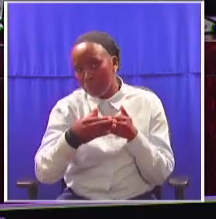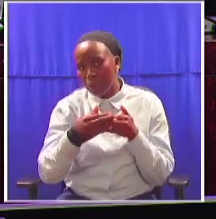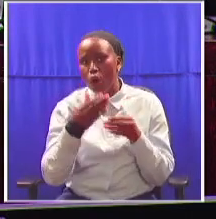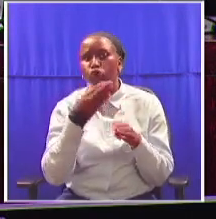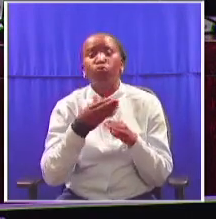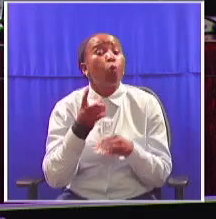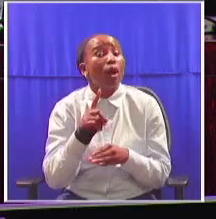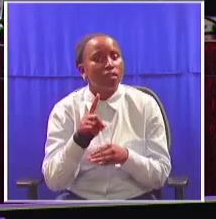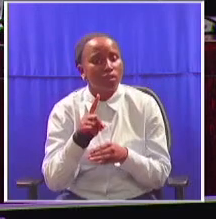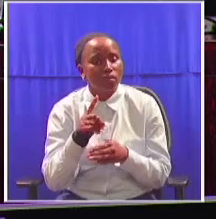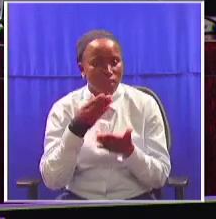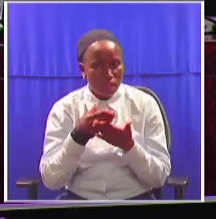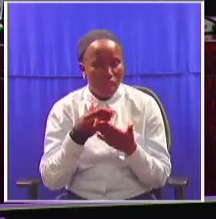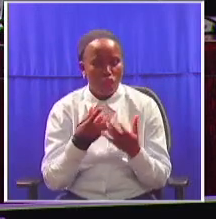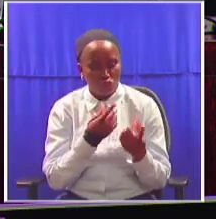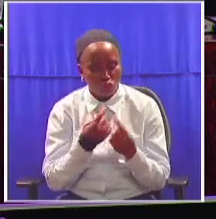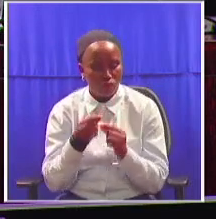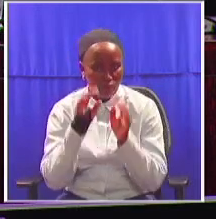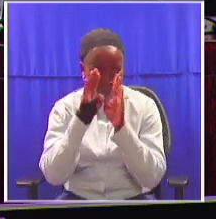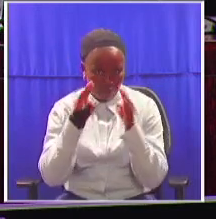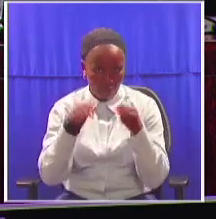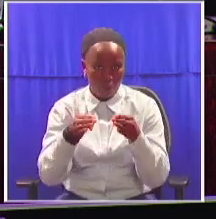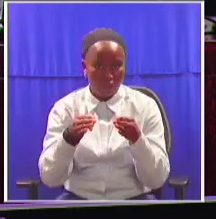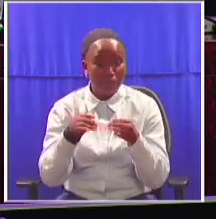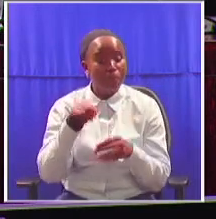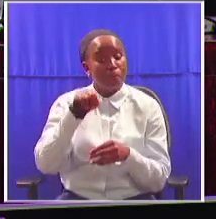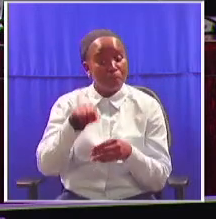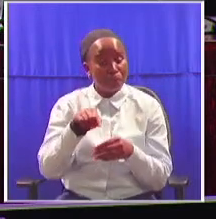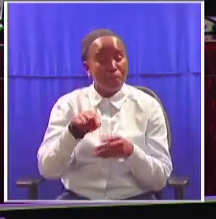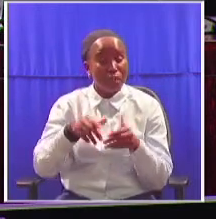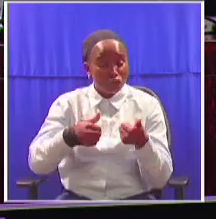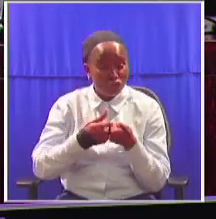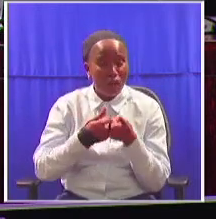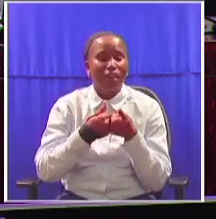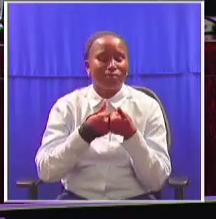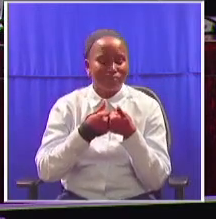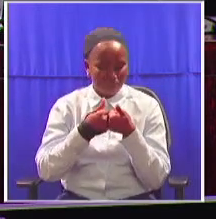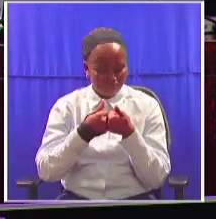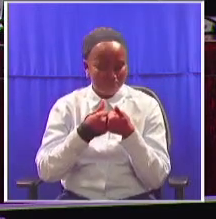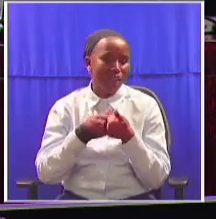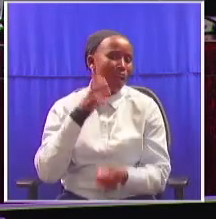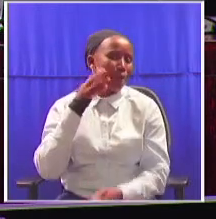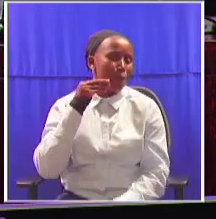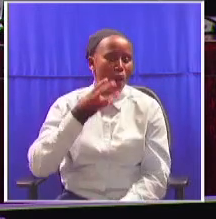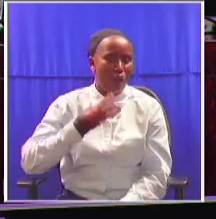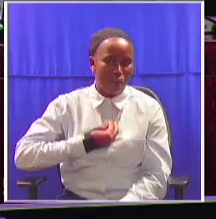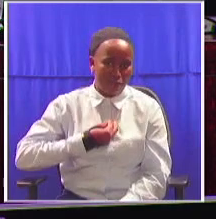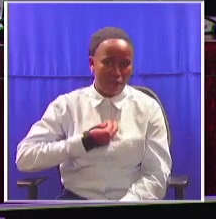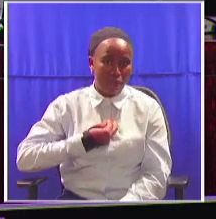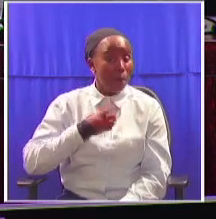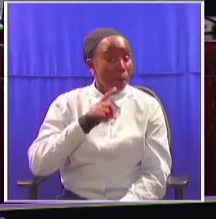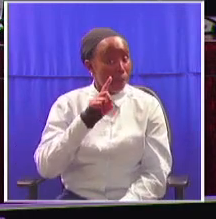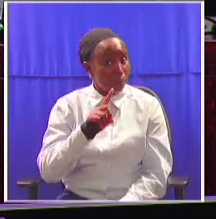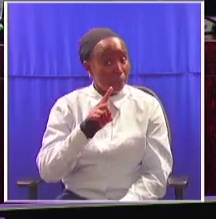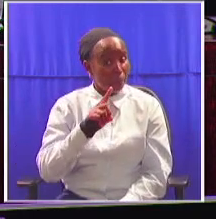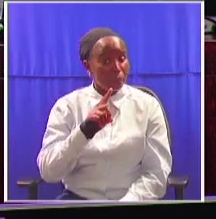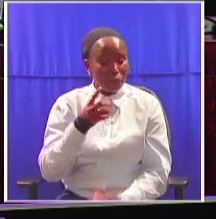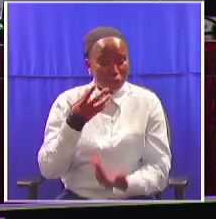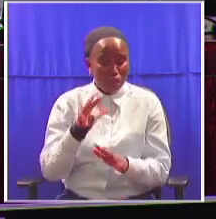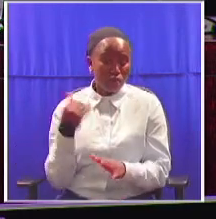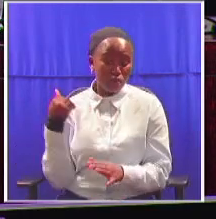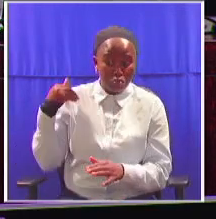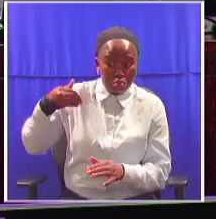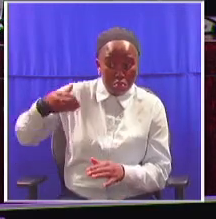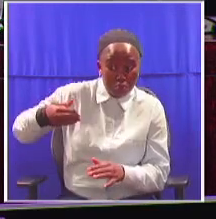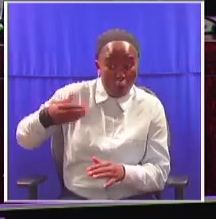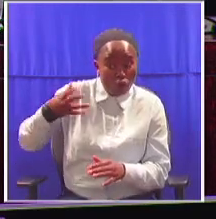Given the extent and the depth of the challenges we face, the benefits of the work that is being done will not